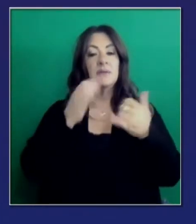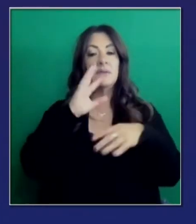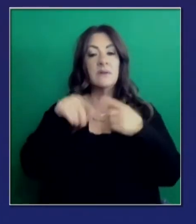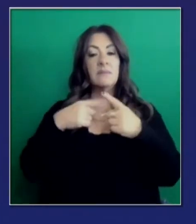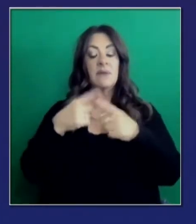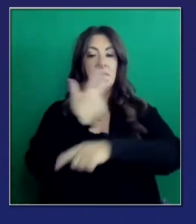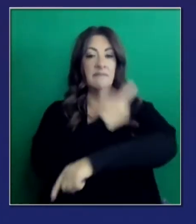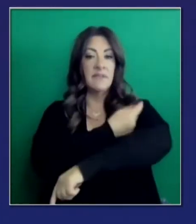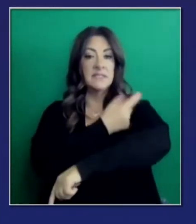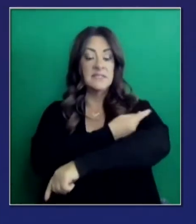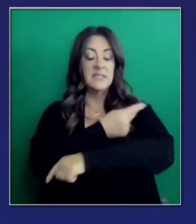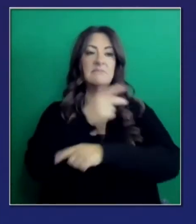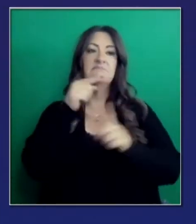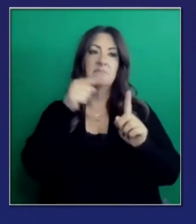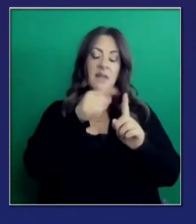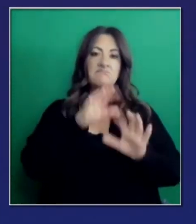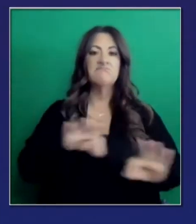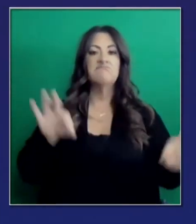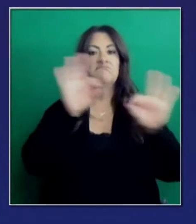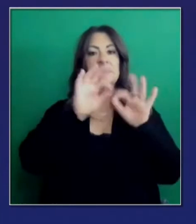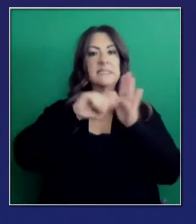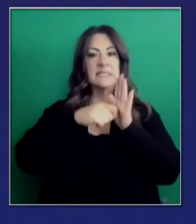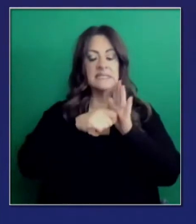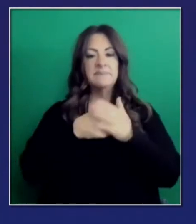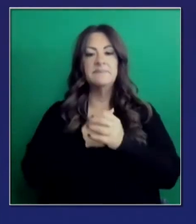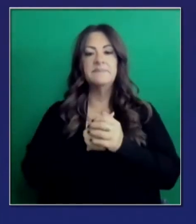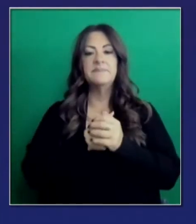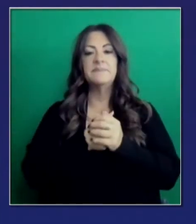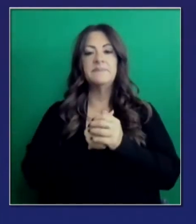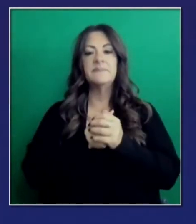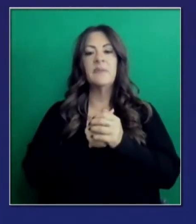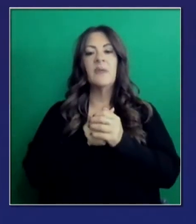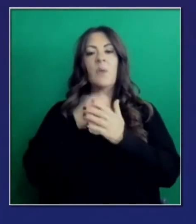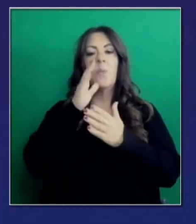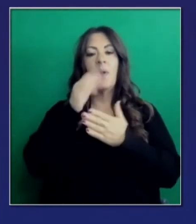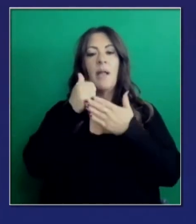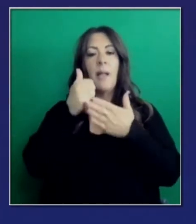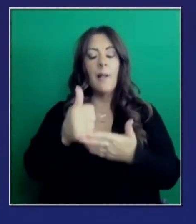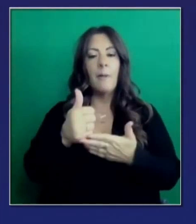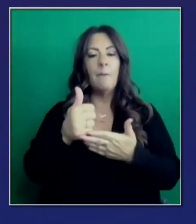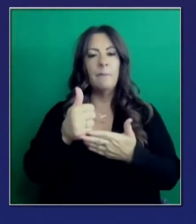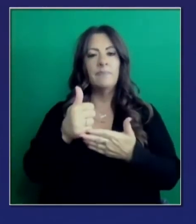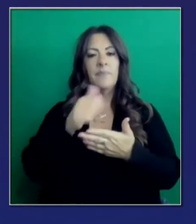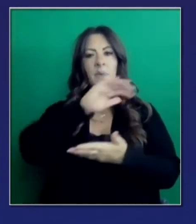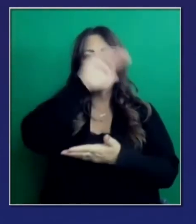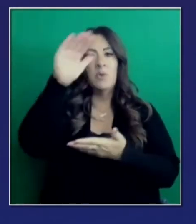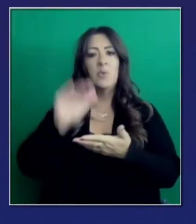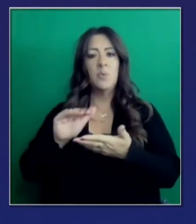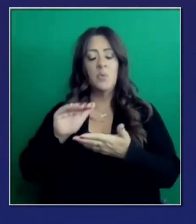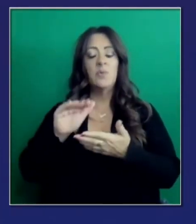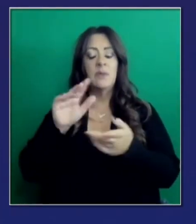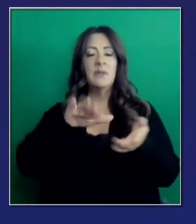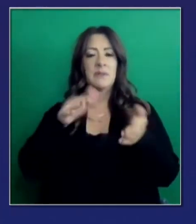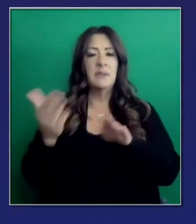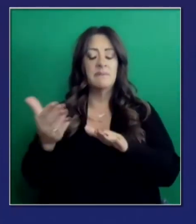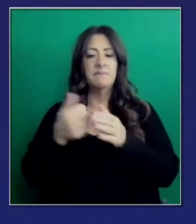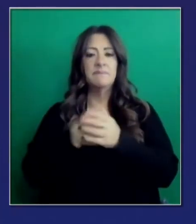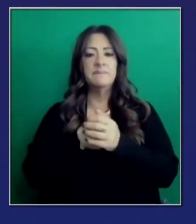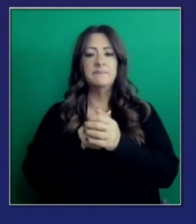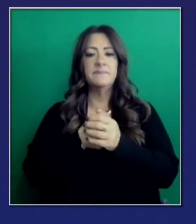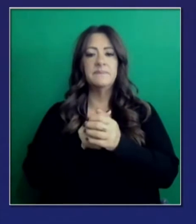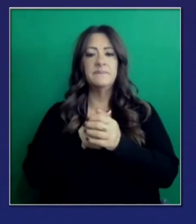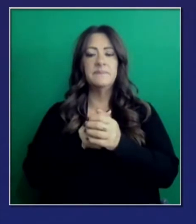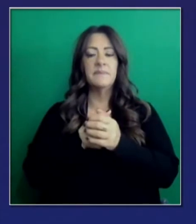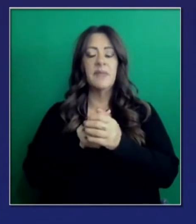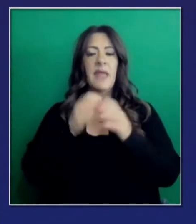addressing substantively those mortality, morbidity rates, and more broadly, this pandemic. We have tripled our rate